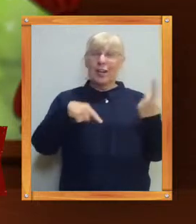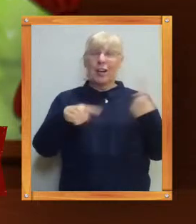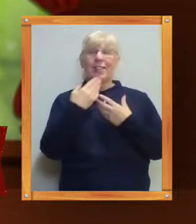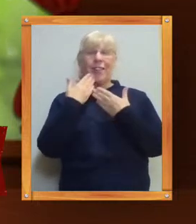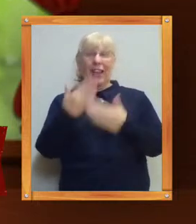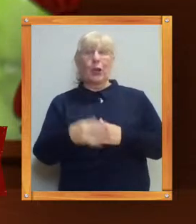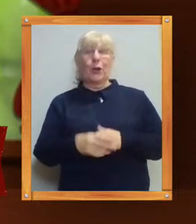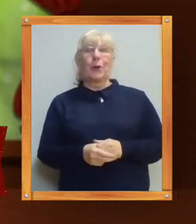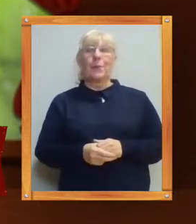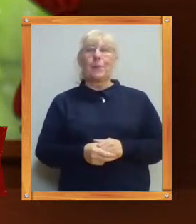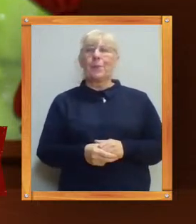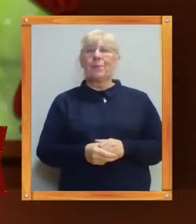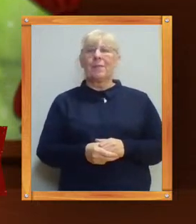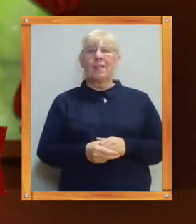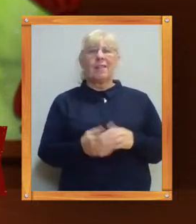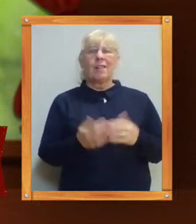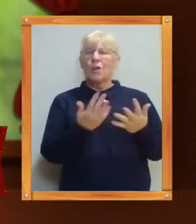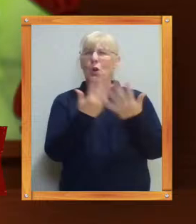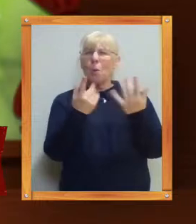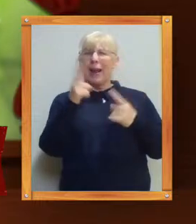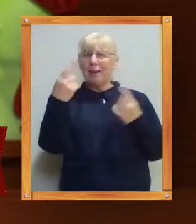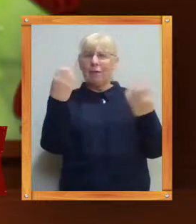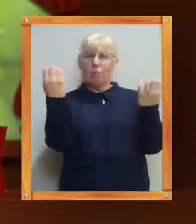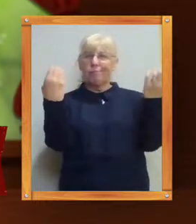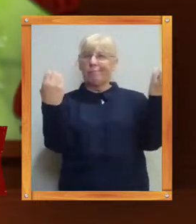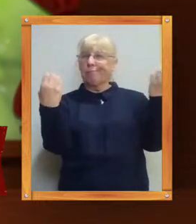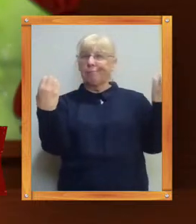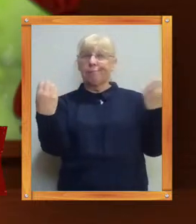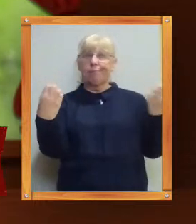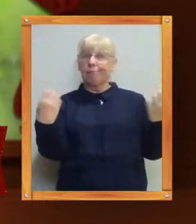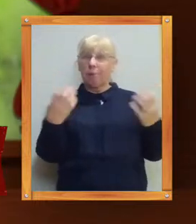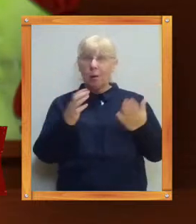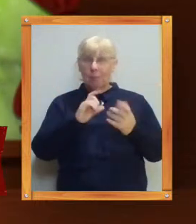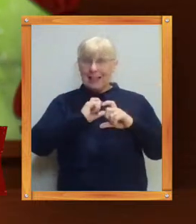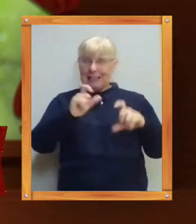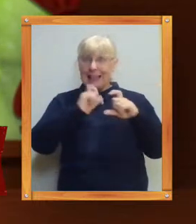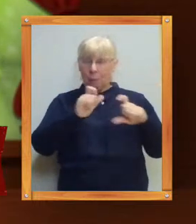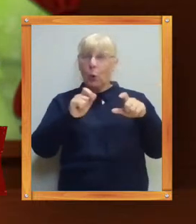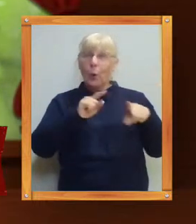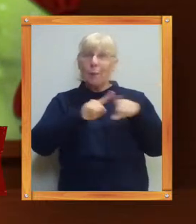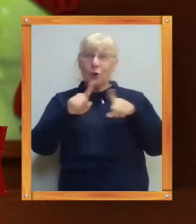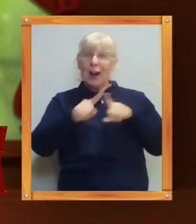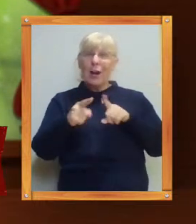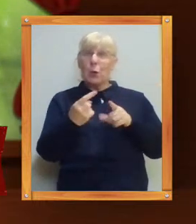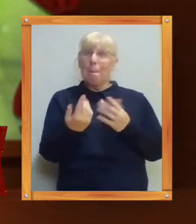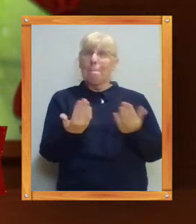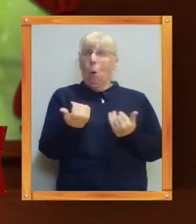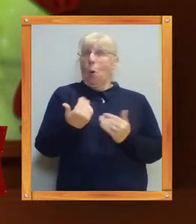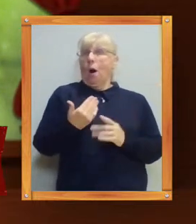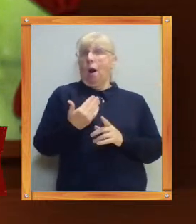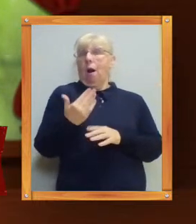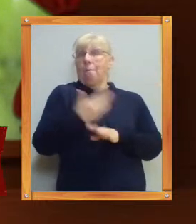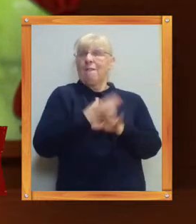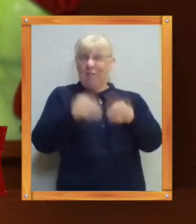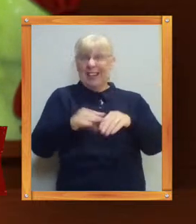So many of you, and do keep the comments coming in. We'll try to do a few more of those throughout the live show, and we'll get to another instant winner in